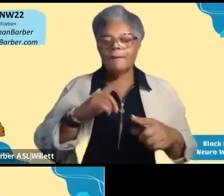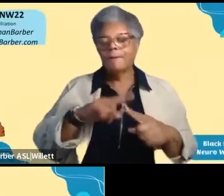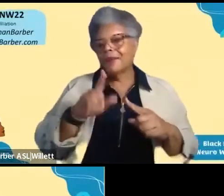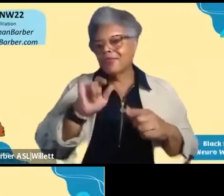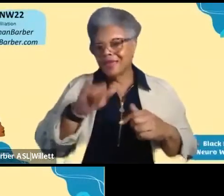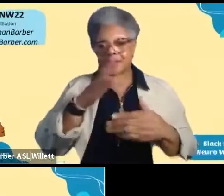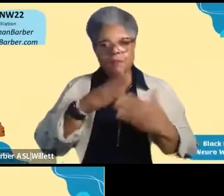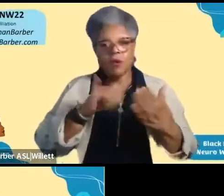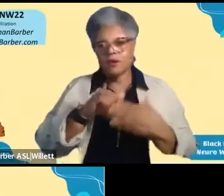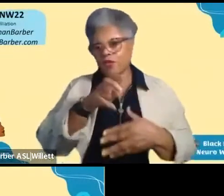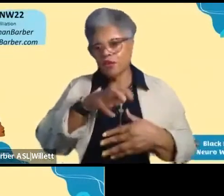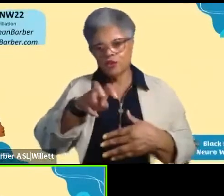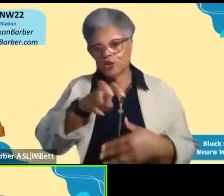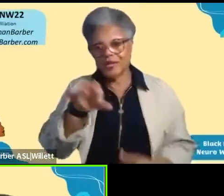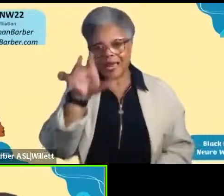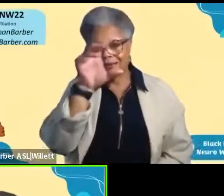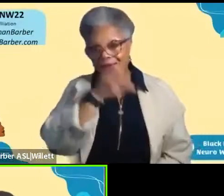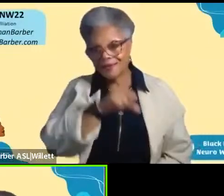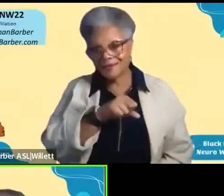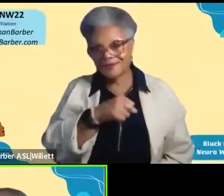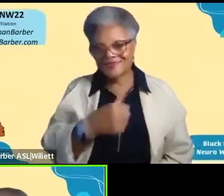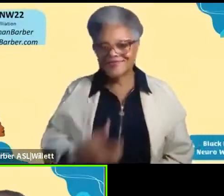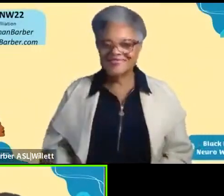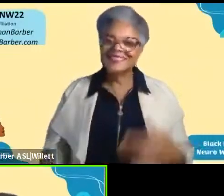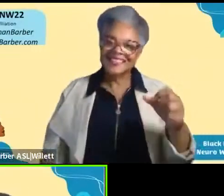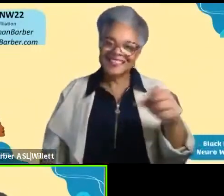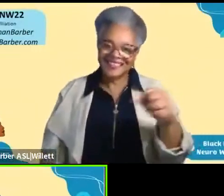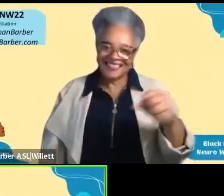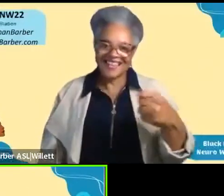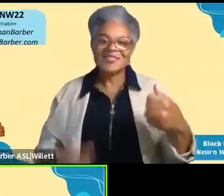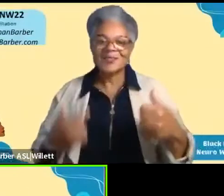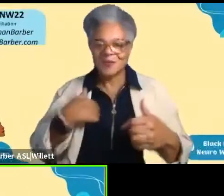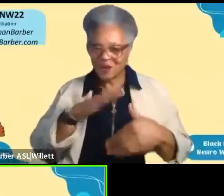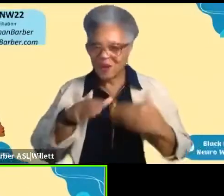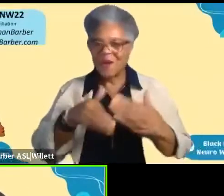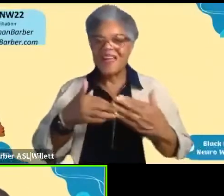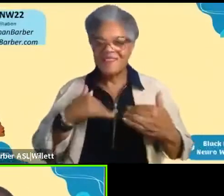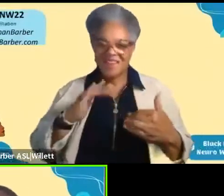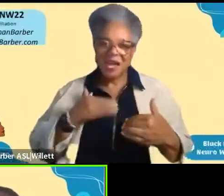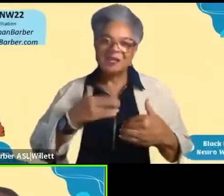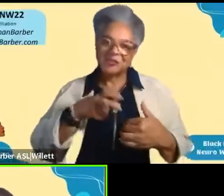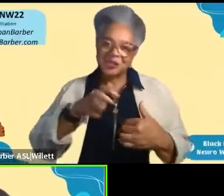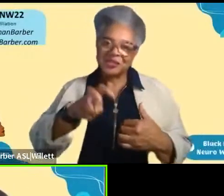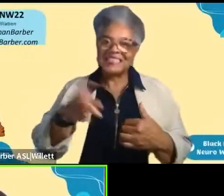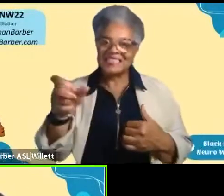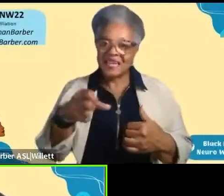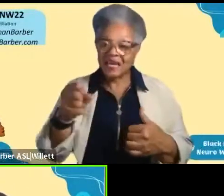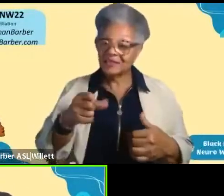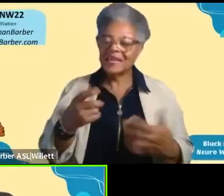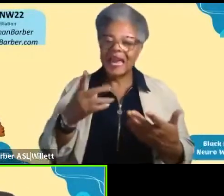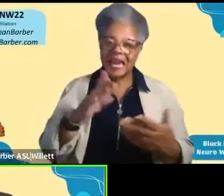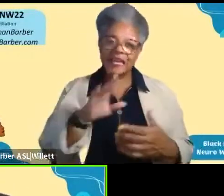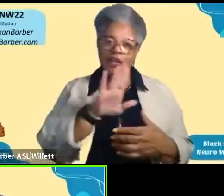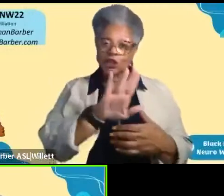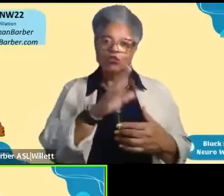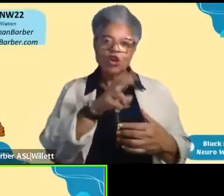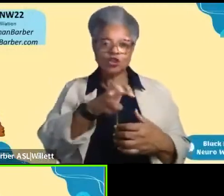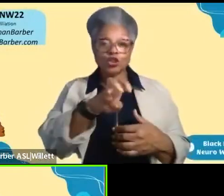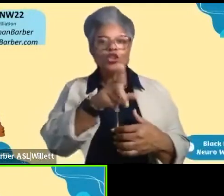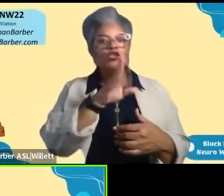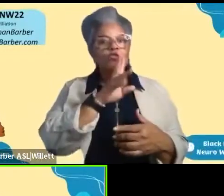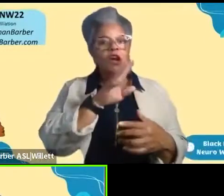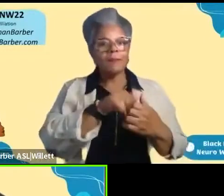guess. Yeah, definitely. We all have our journeys. And in your journey, actually, you talked about